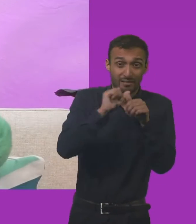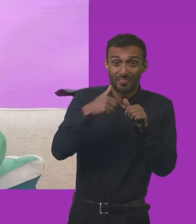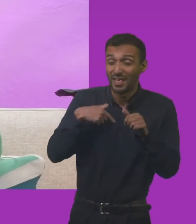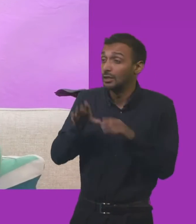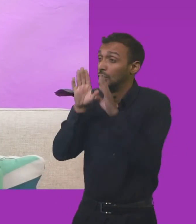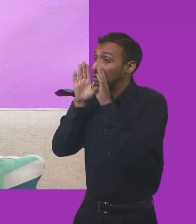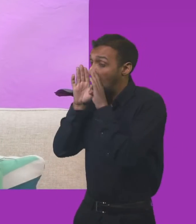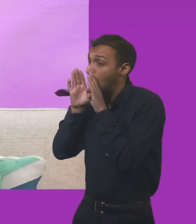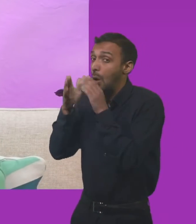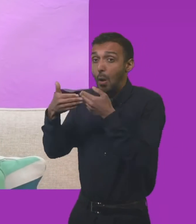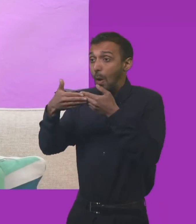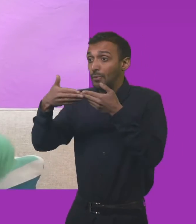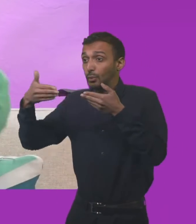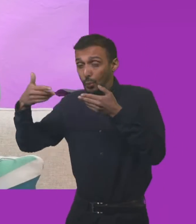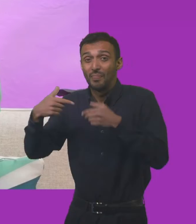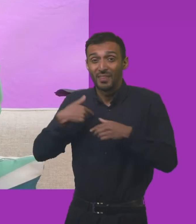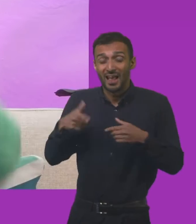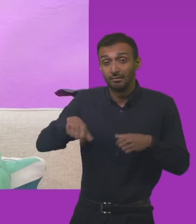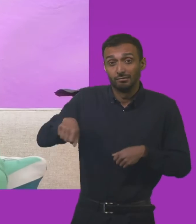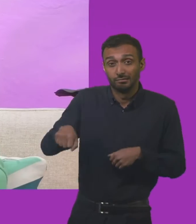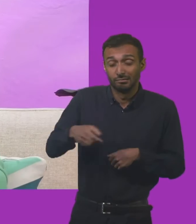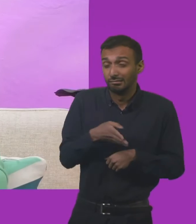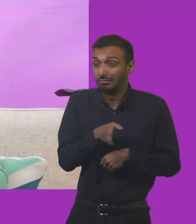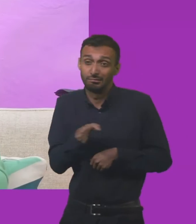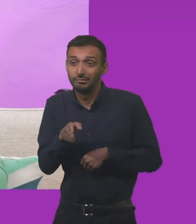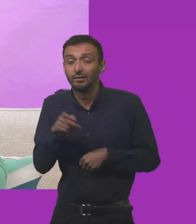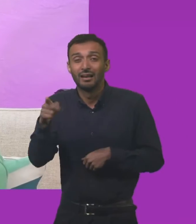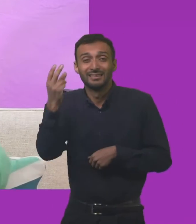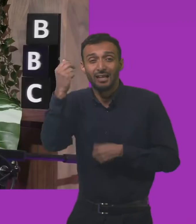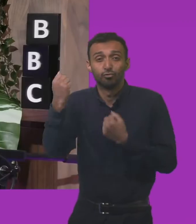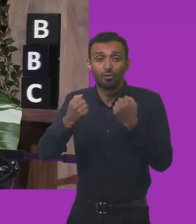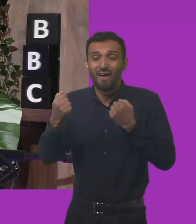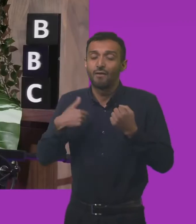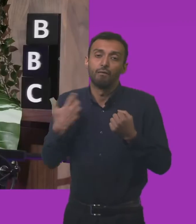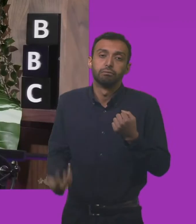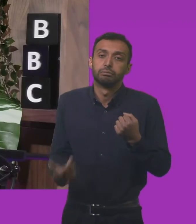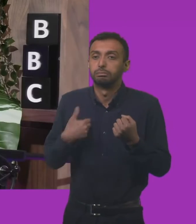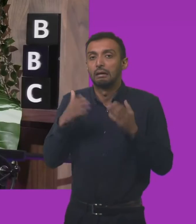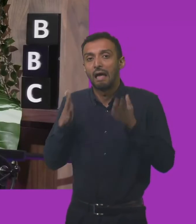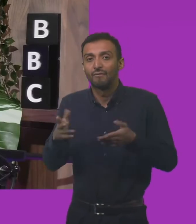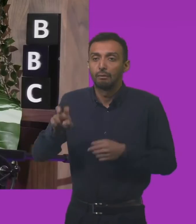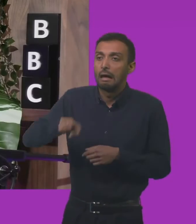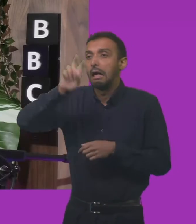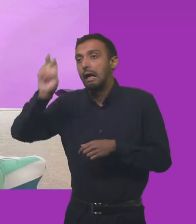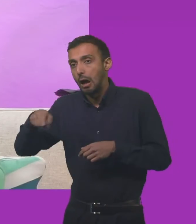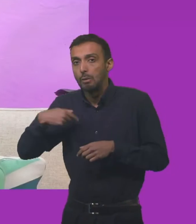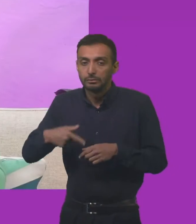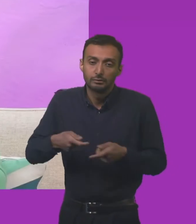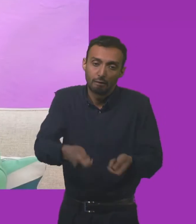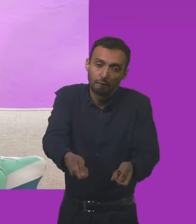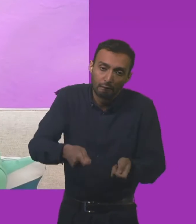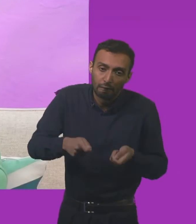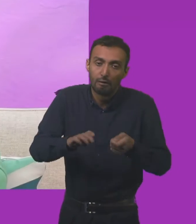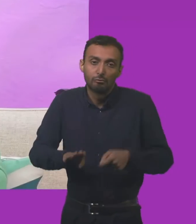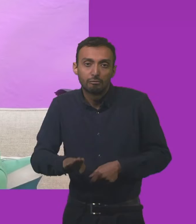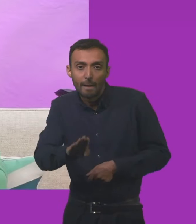come springing out. And you can just see the taxi driver like, now I got to get up. And they get the ramp out. Yeah, they